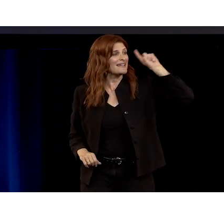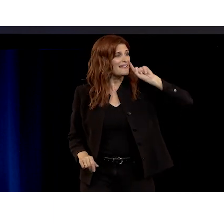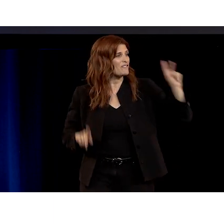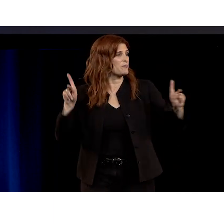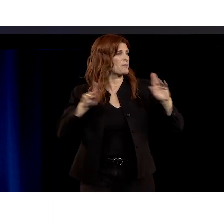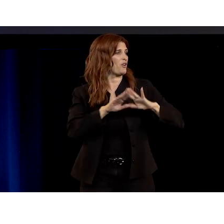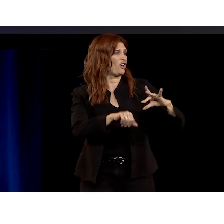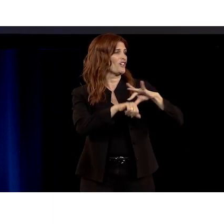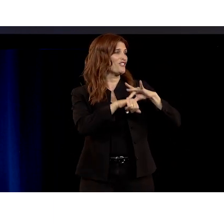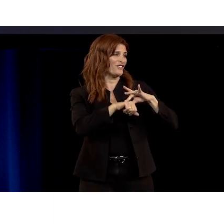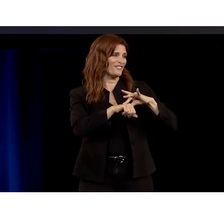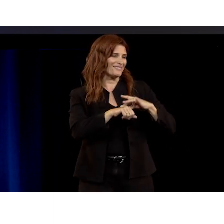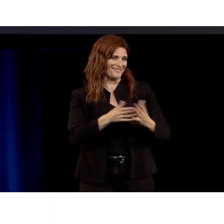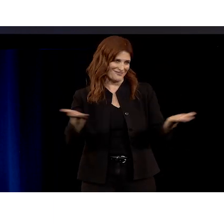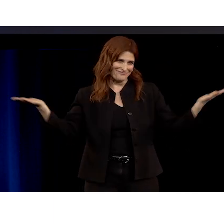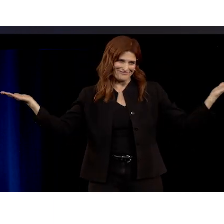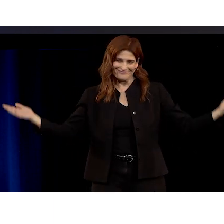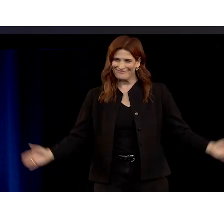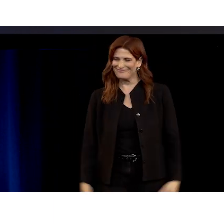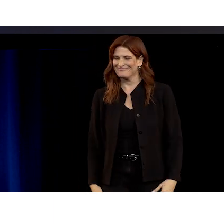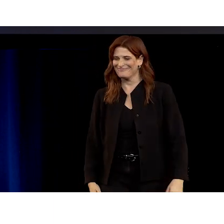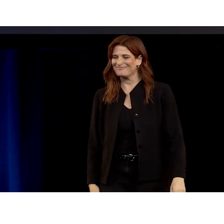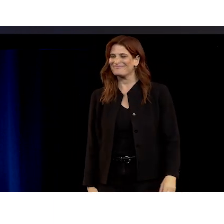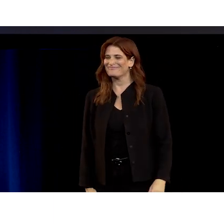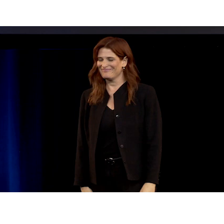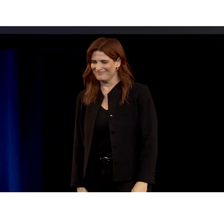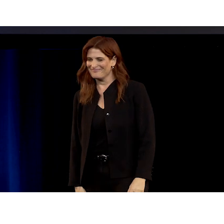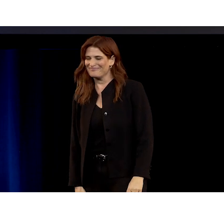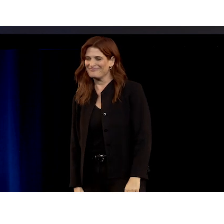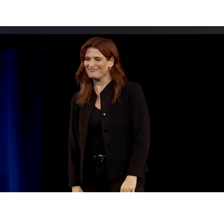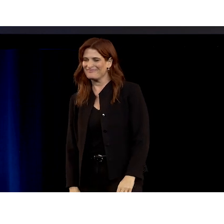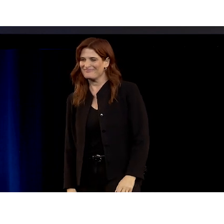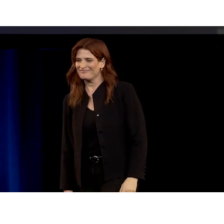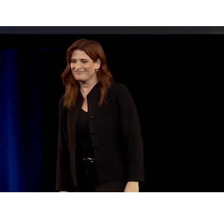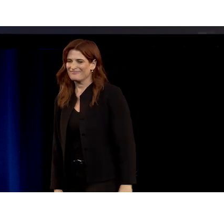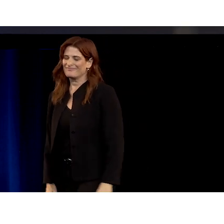We need deaf people on Earth.